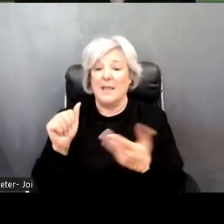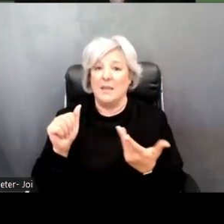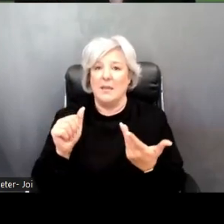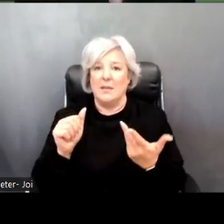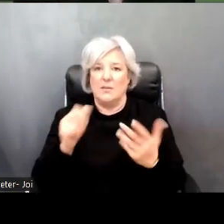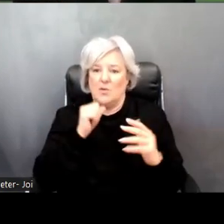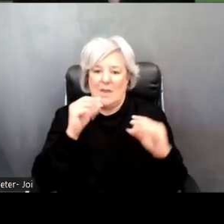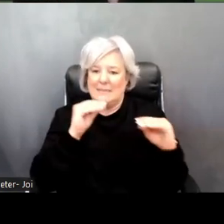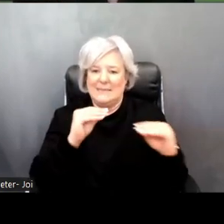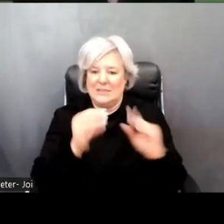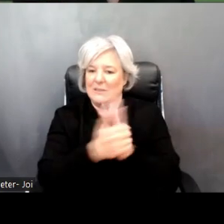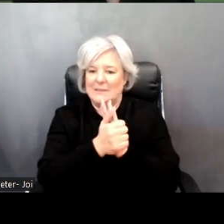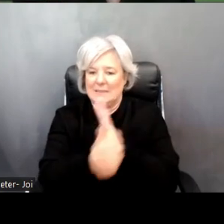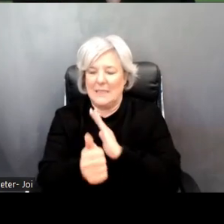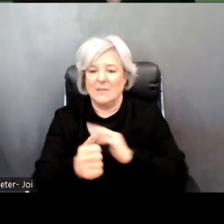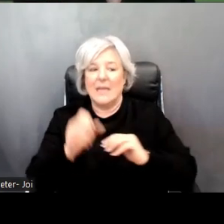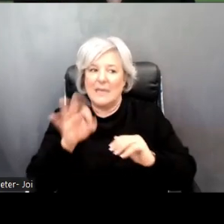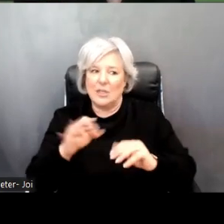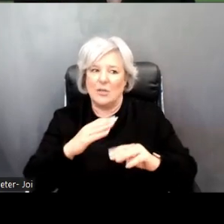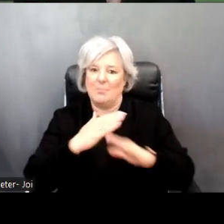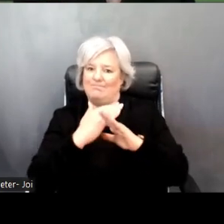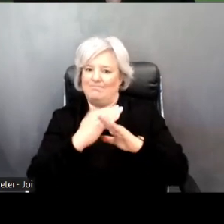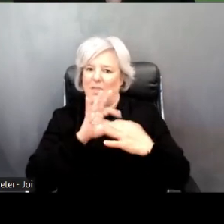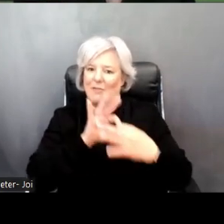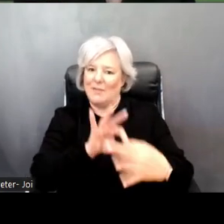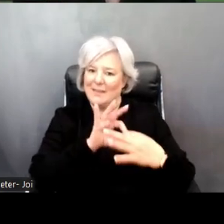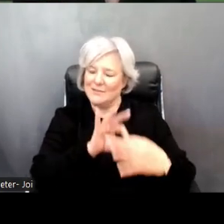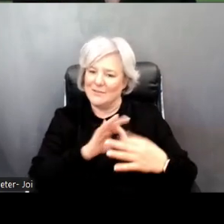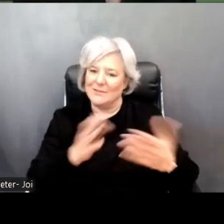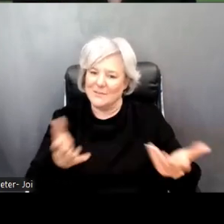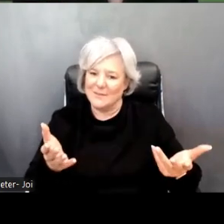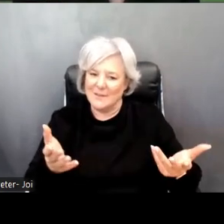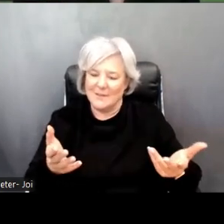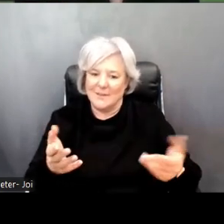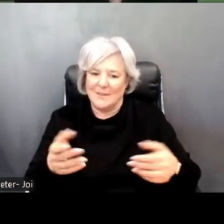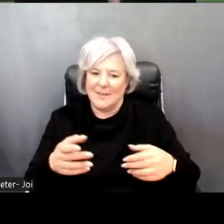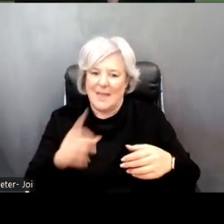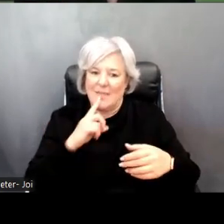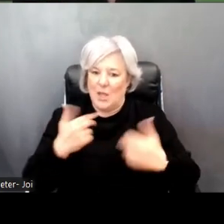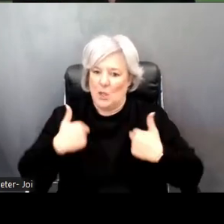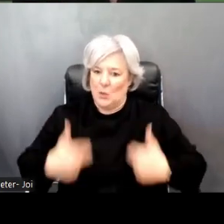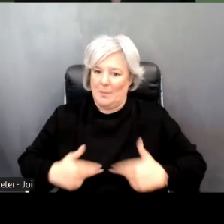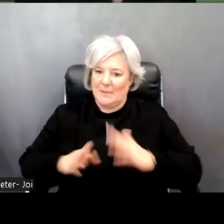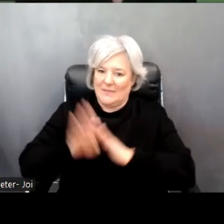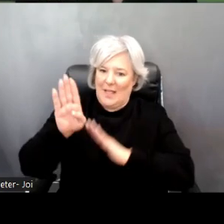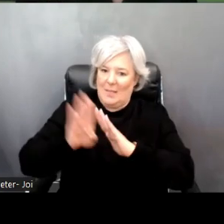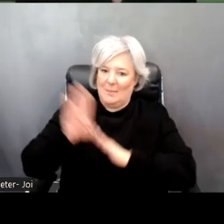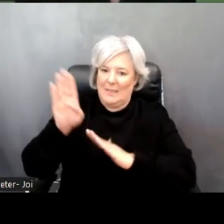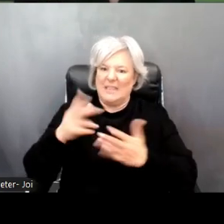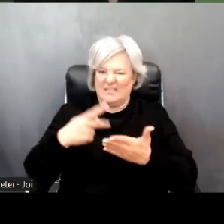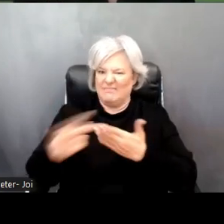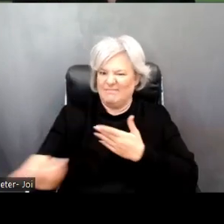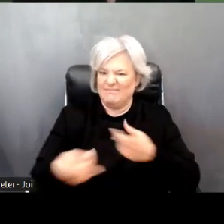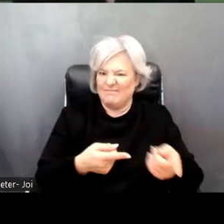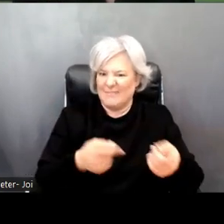that get in the way of developing relationships that are really crucial to human development. Even children who